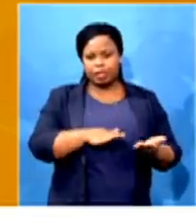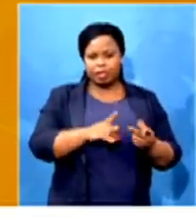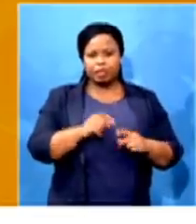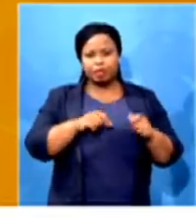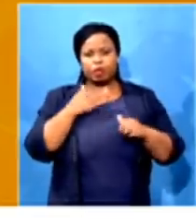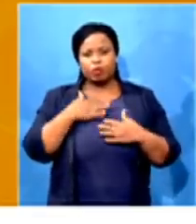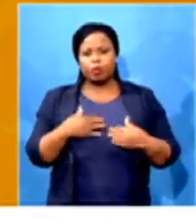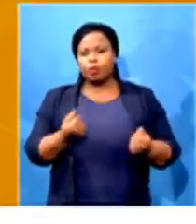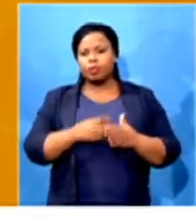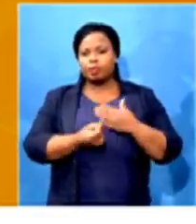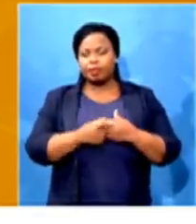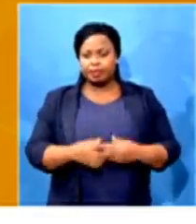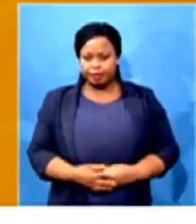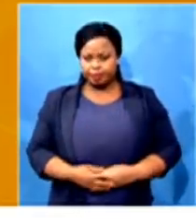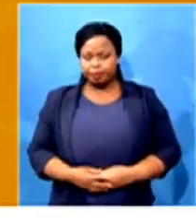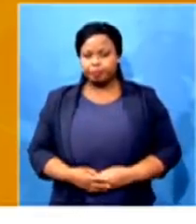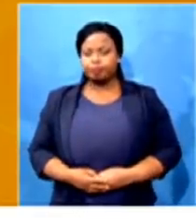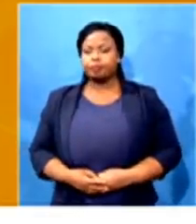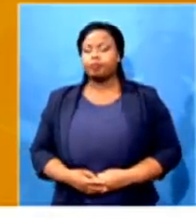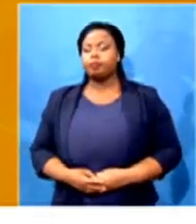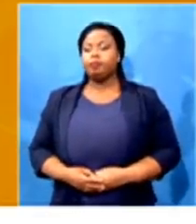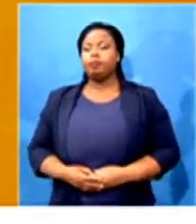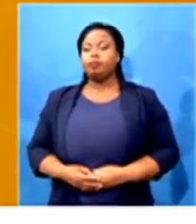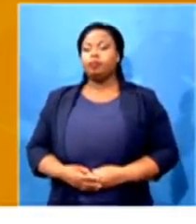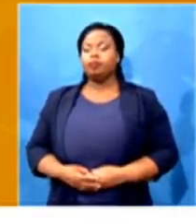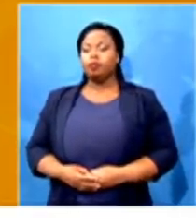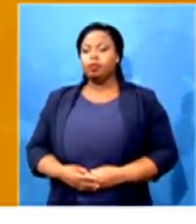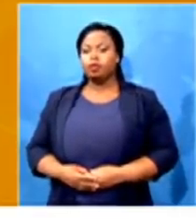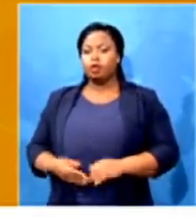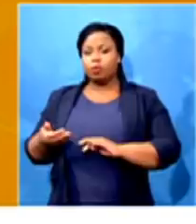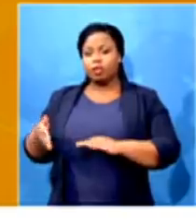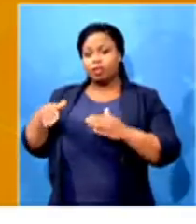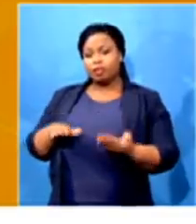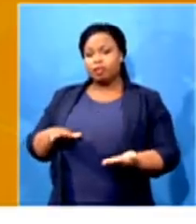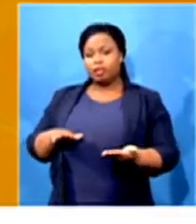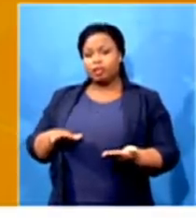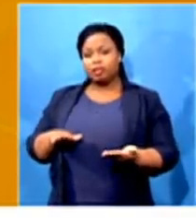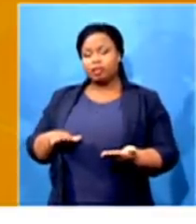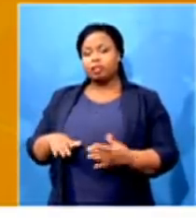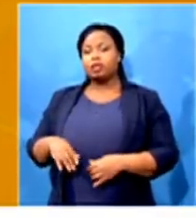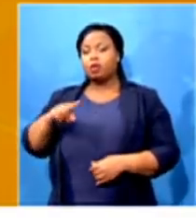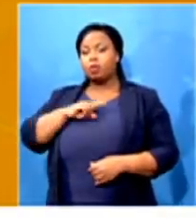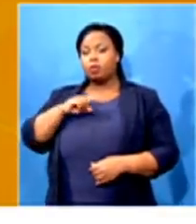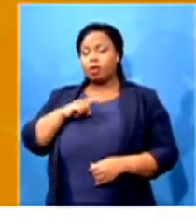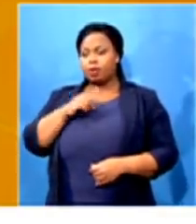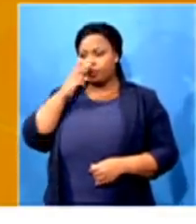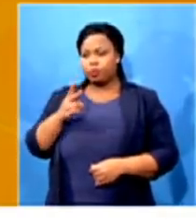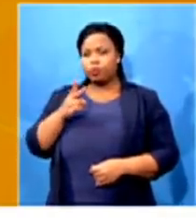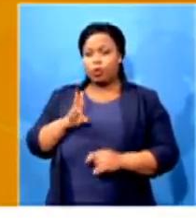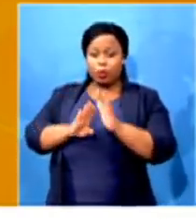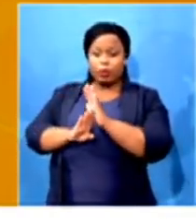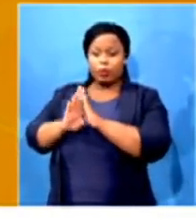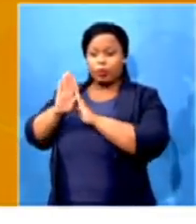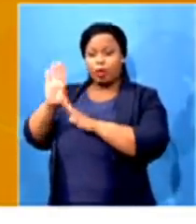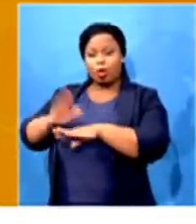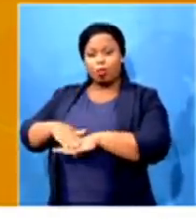What's happening? Well, with our deaths, initially, the reason why you saw our deaths spiking, the